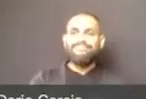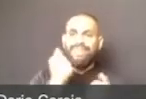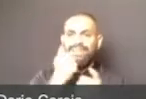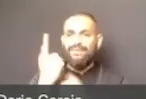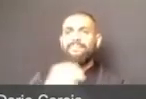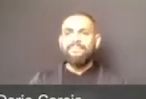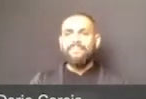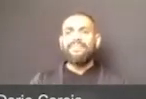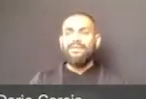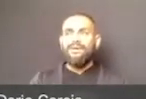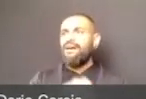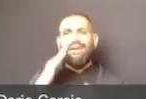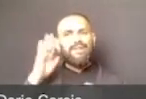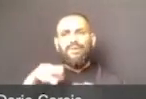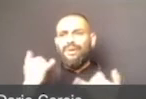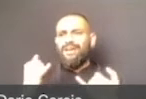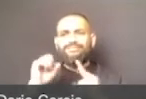these are difficult times.